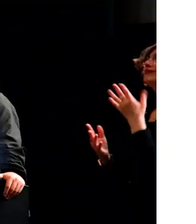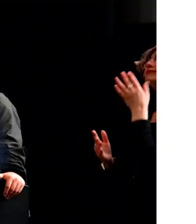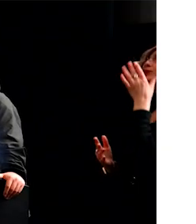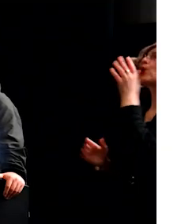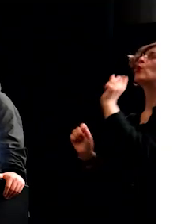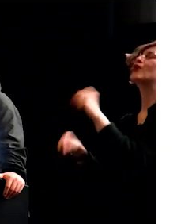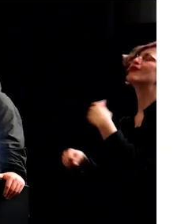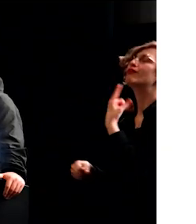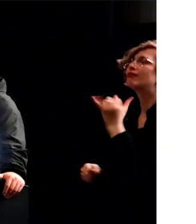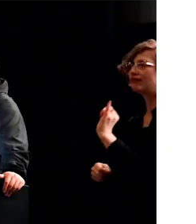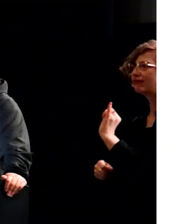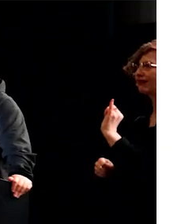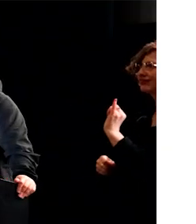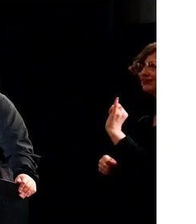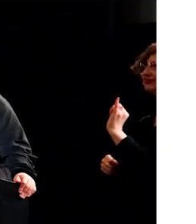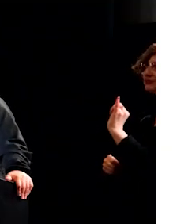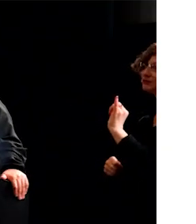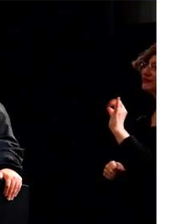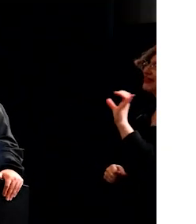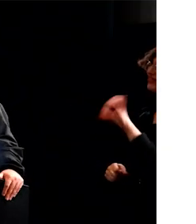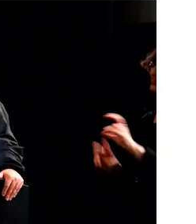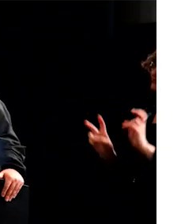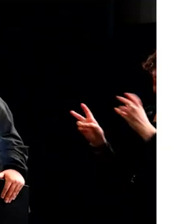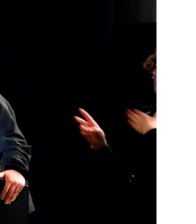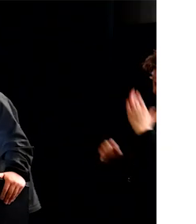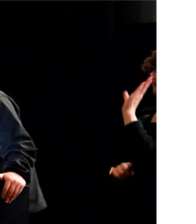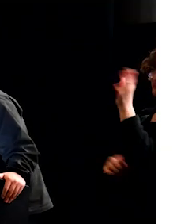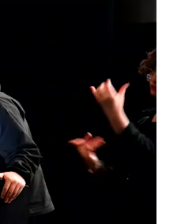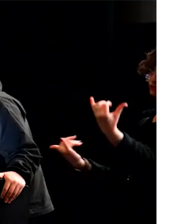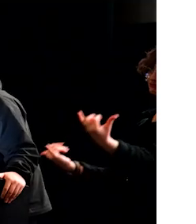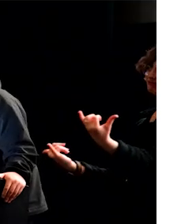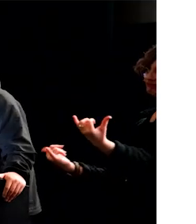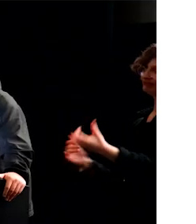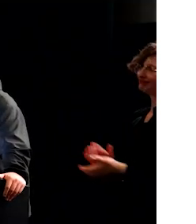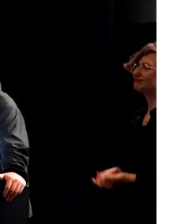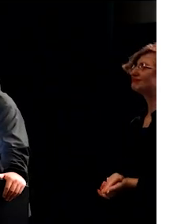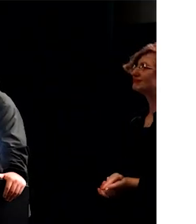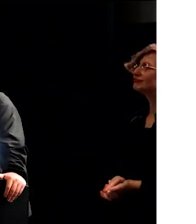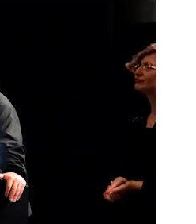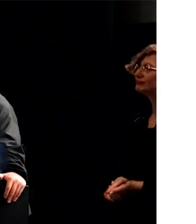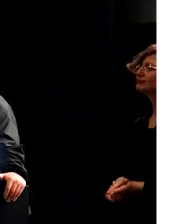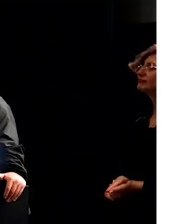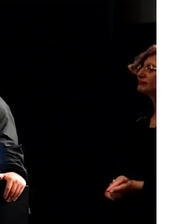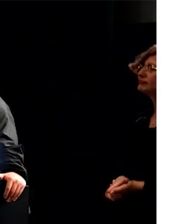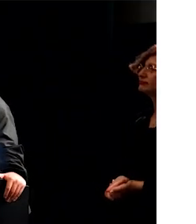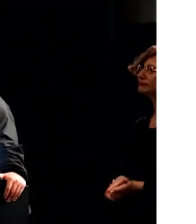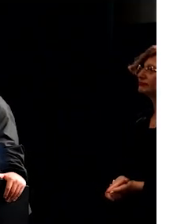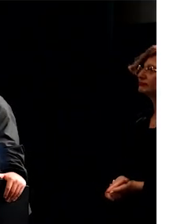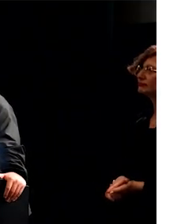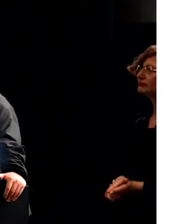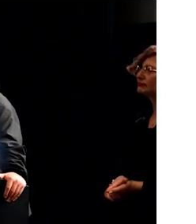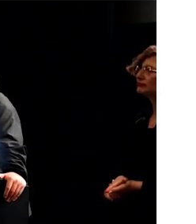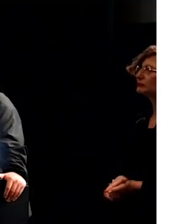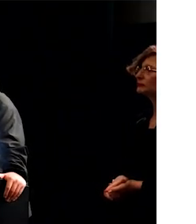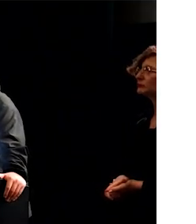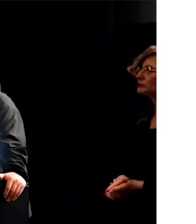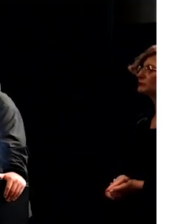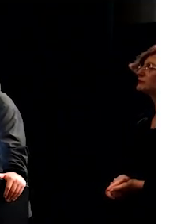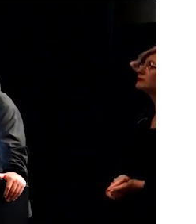that's the title of my lecture today. I've actually, since I